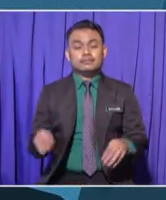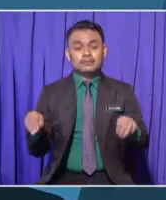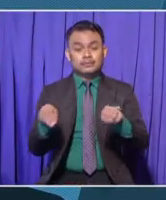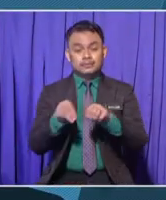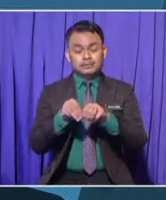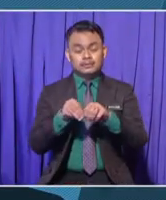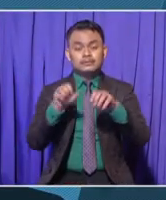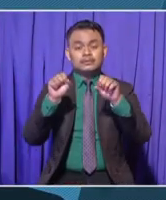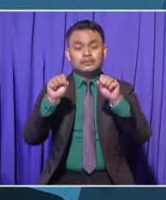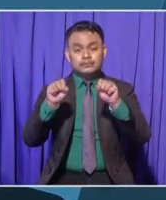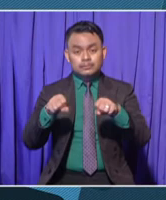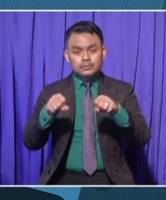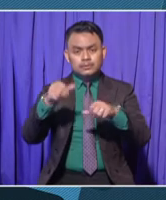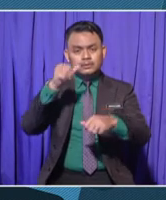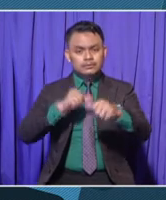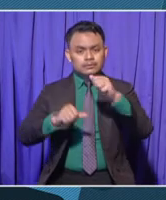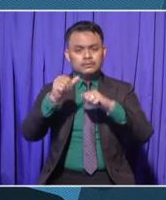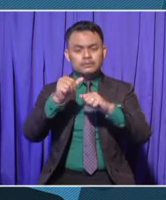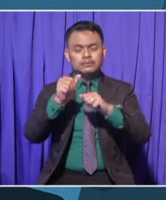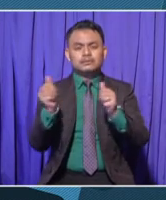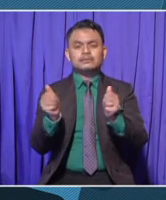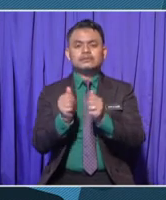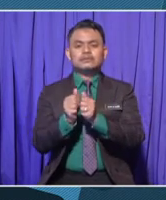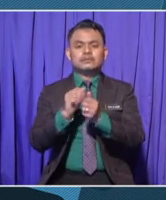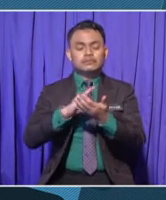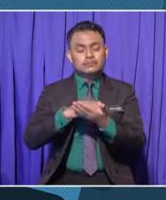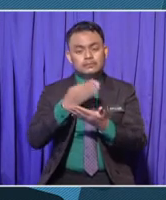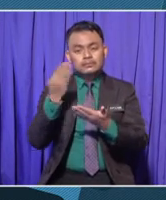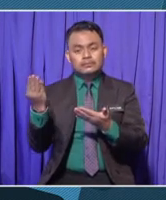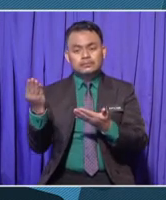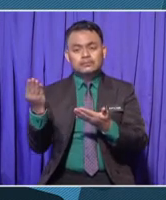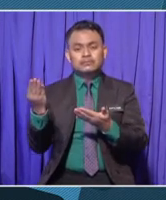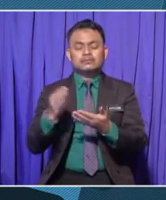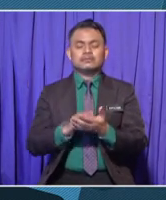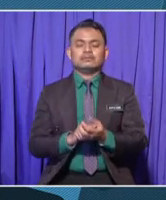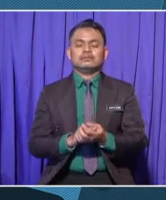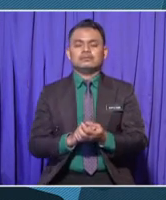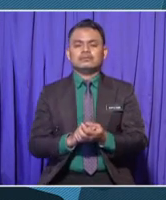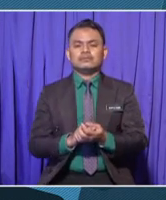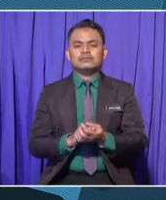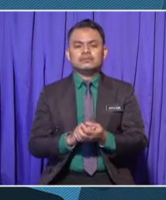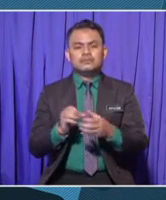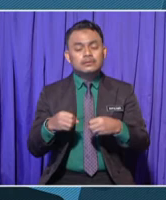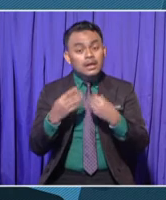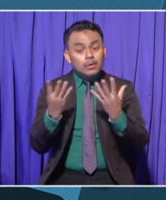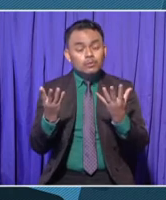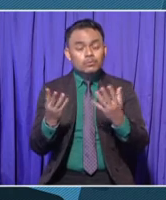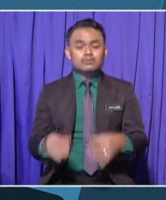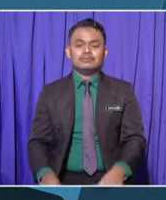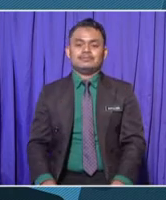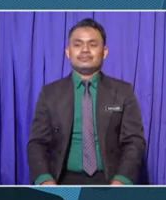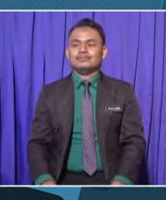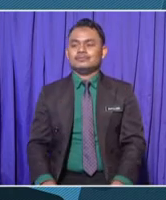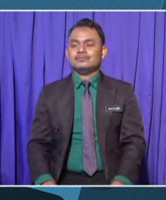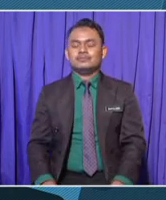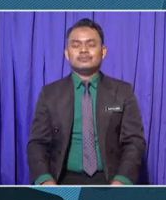Magnets can react to objects around them. How does it react?